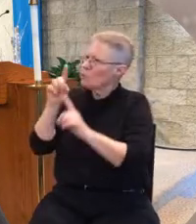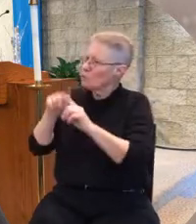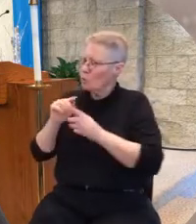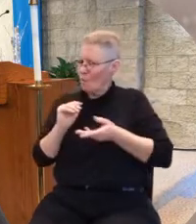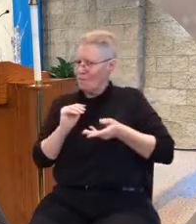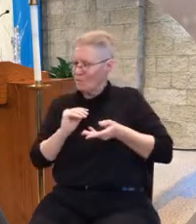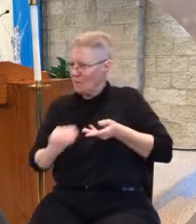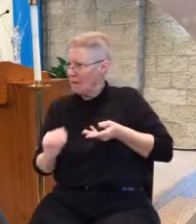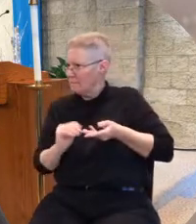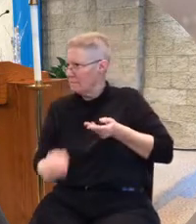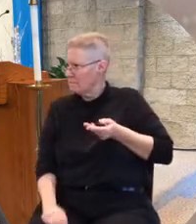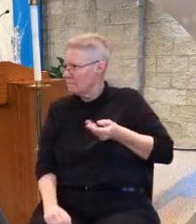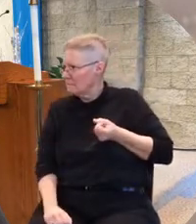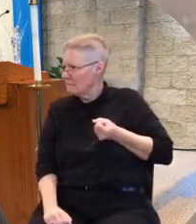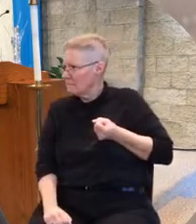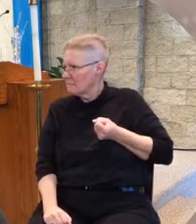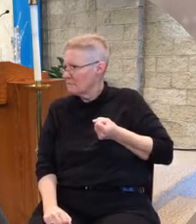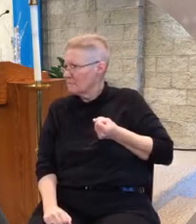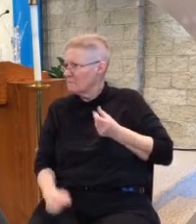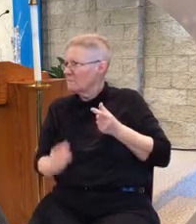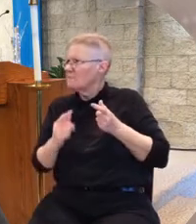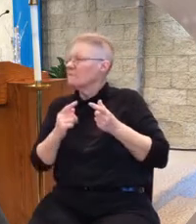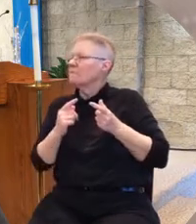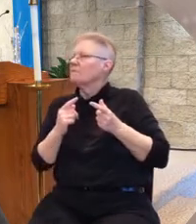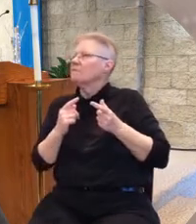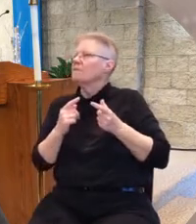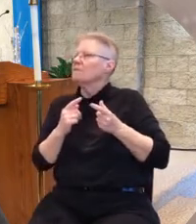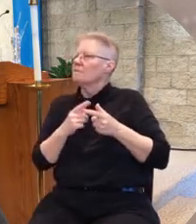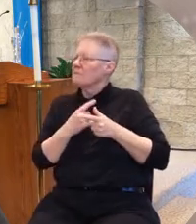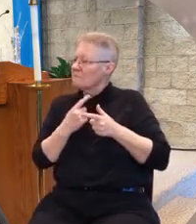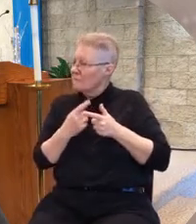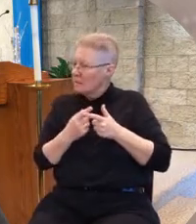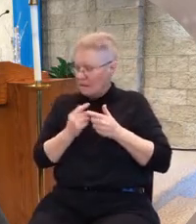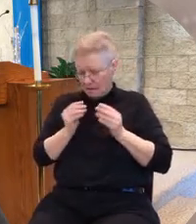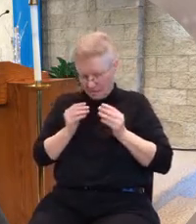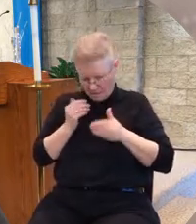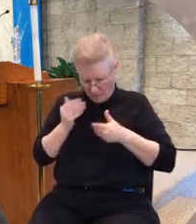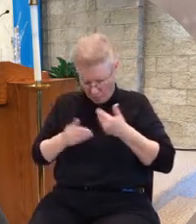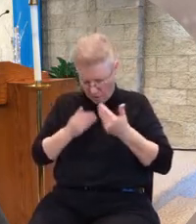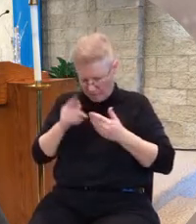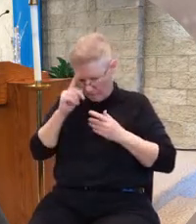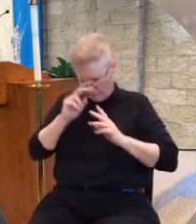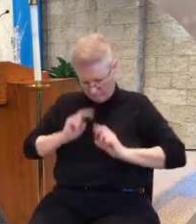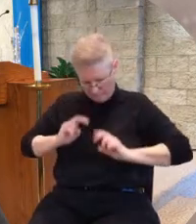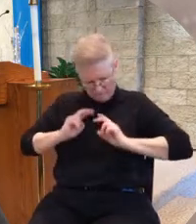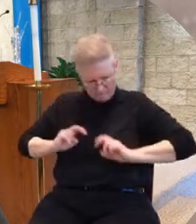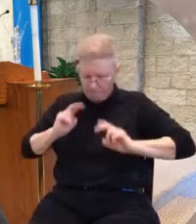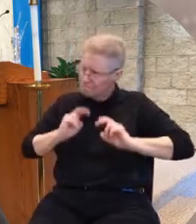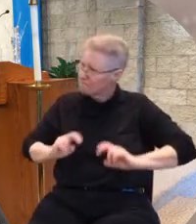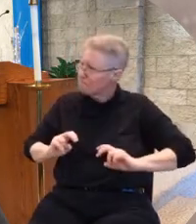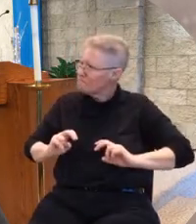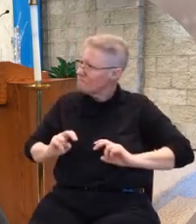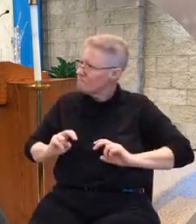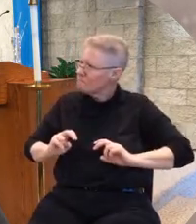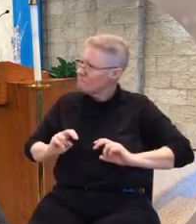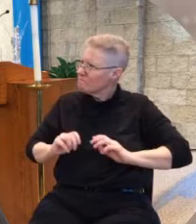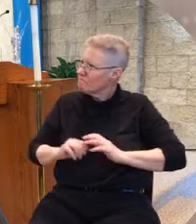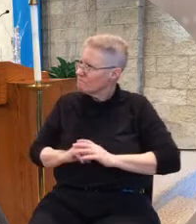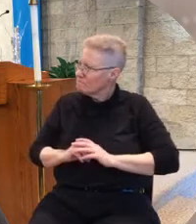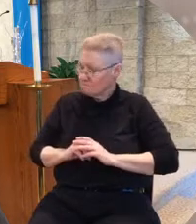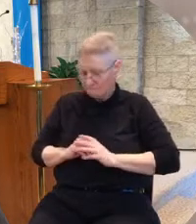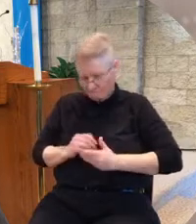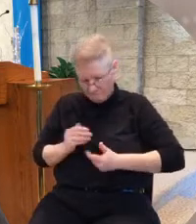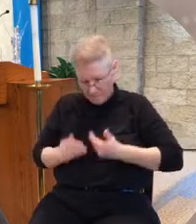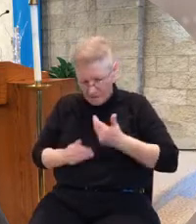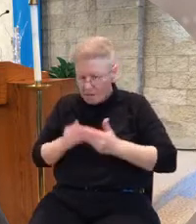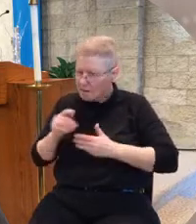And then there is the more, as we get deeper into the process, it's precise, it's concise, it's effective. And as you're doing this, you're